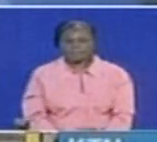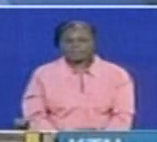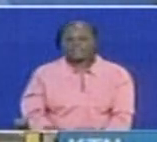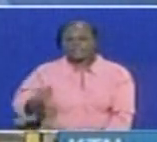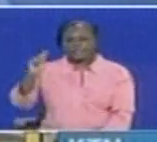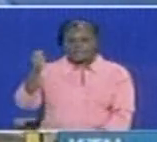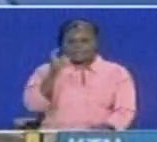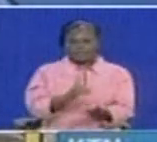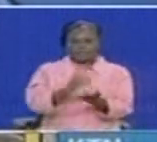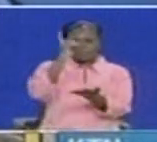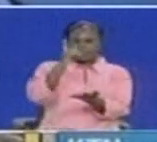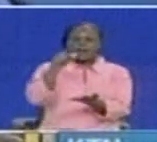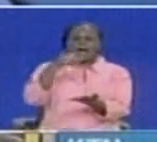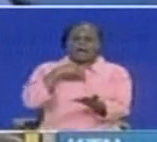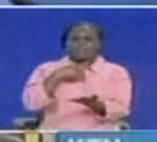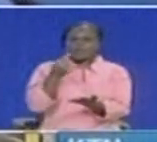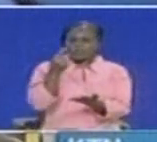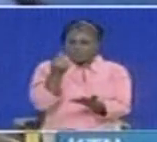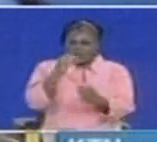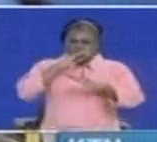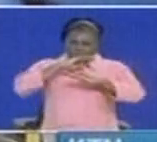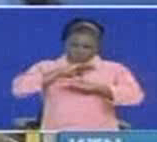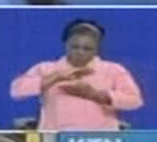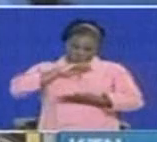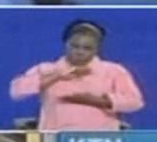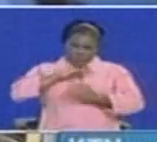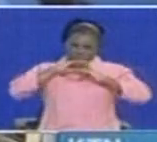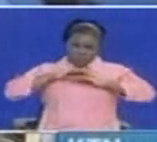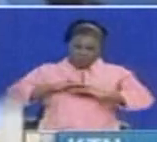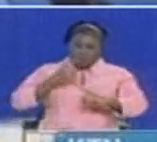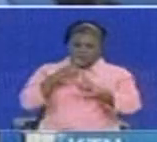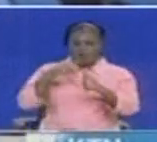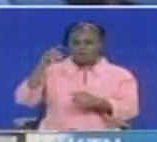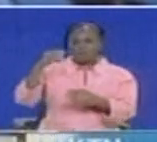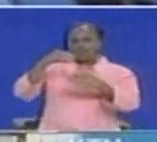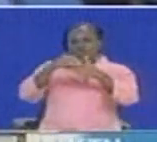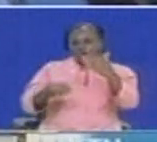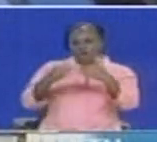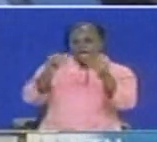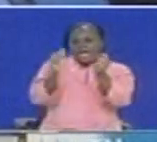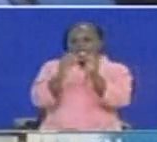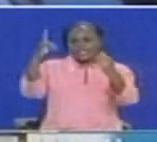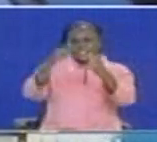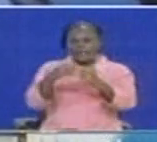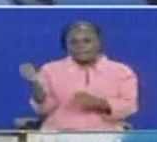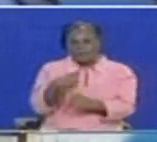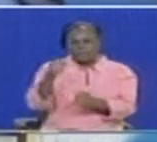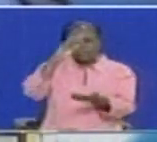Kenyan shilling today found temporary relief from the dollar, even as analysts insist that the 18-month low it